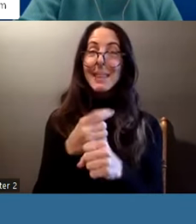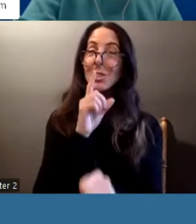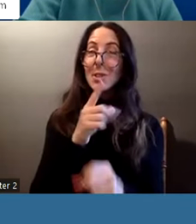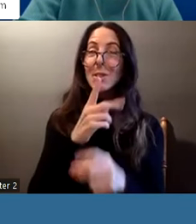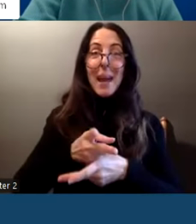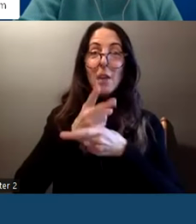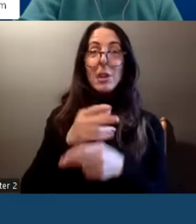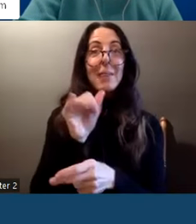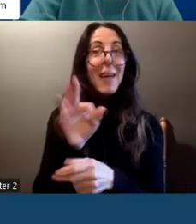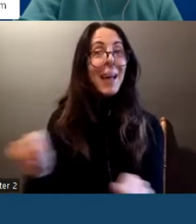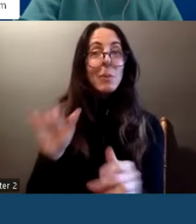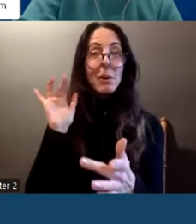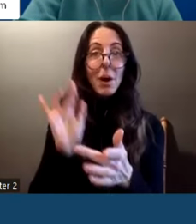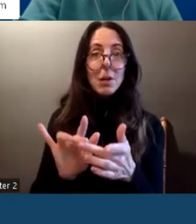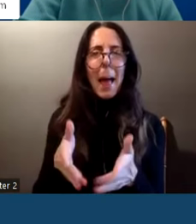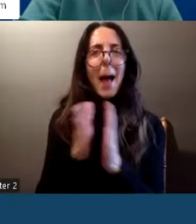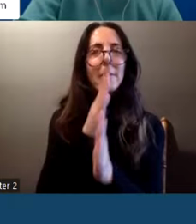money.